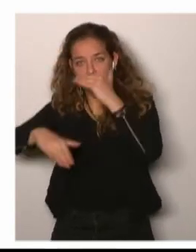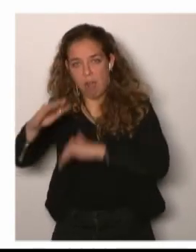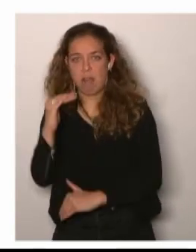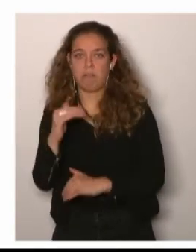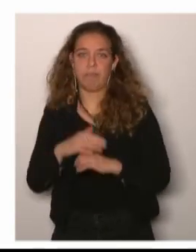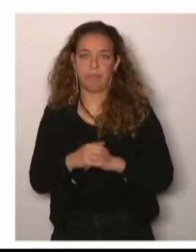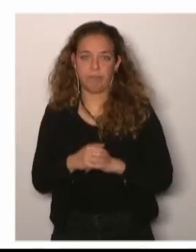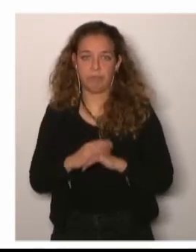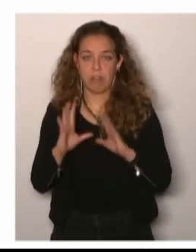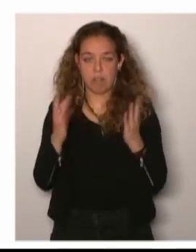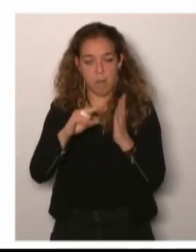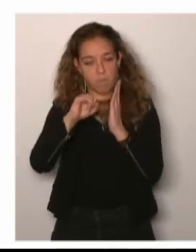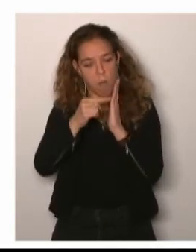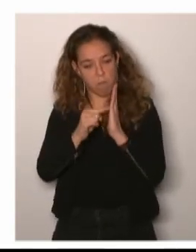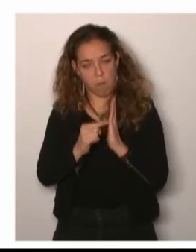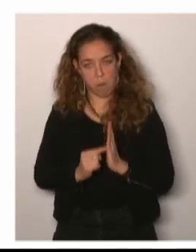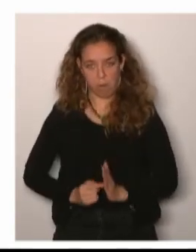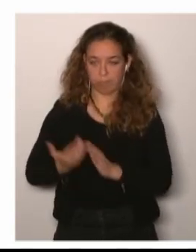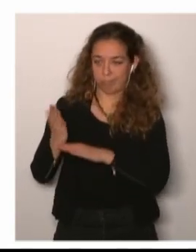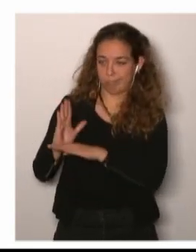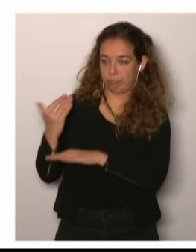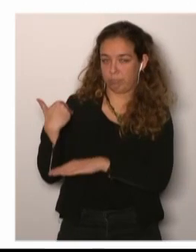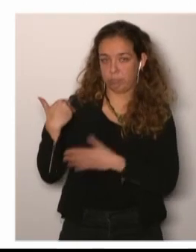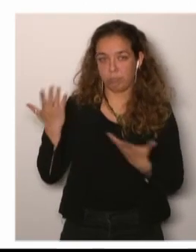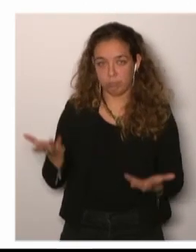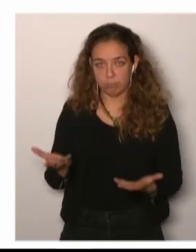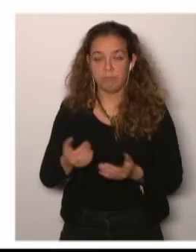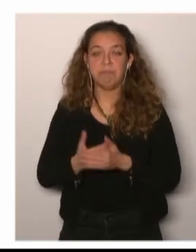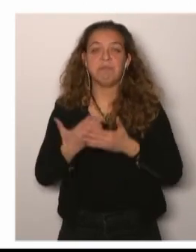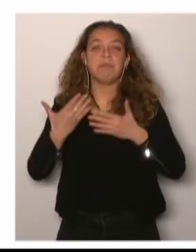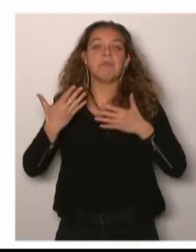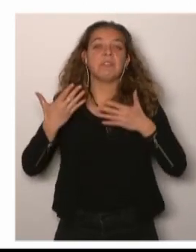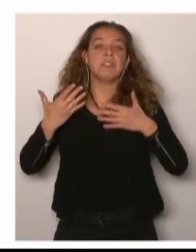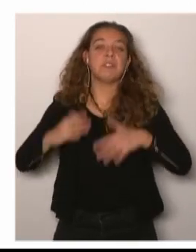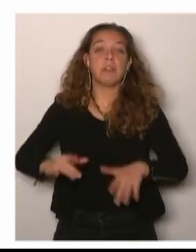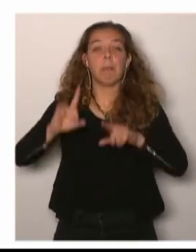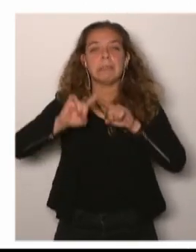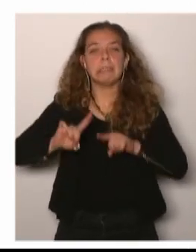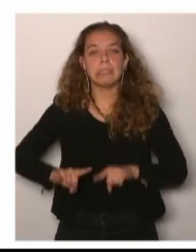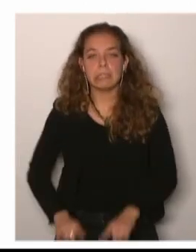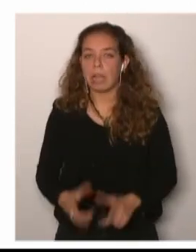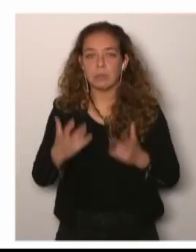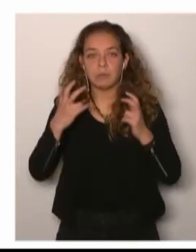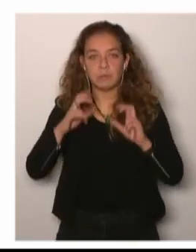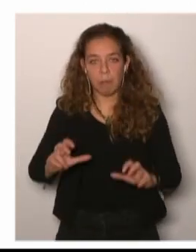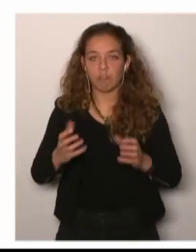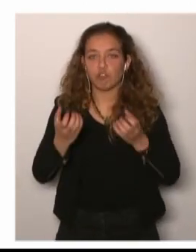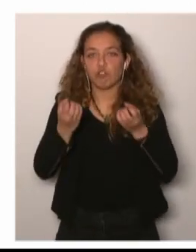make now. I don't want to go into too much detail, but to give some time for discussion maybe. But really I think it is a major initiative. It's the